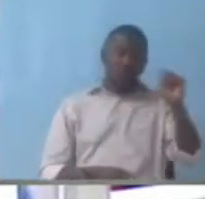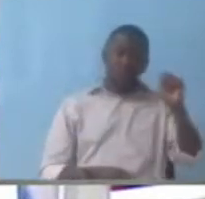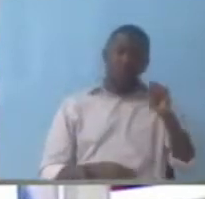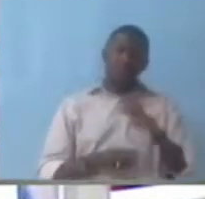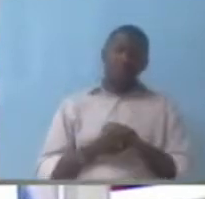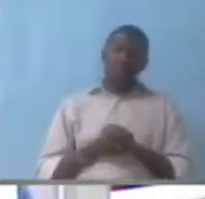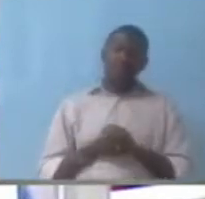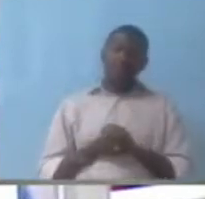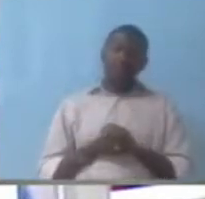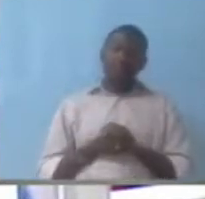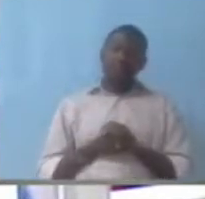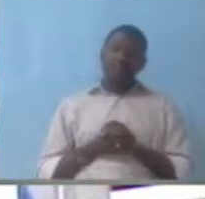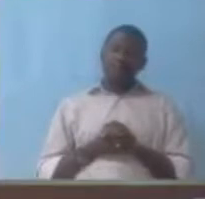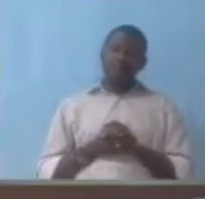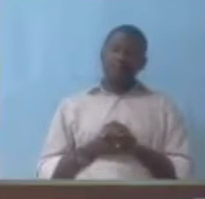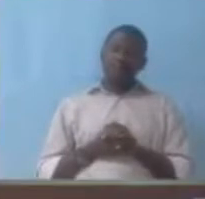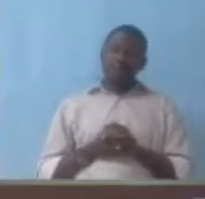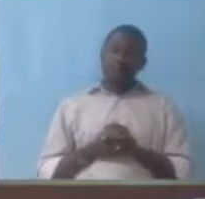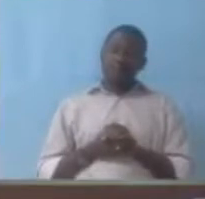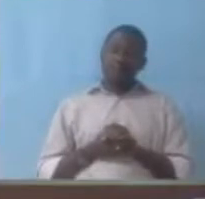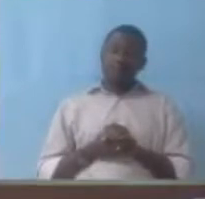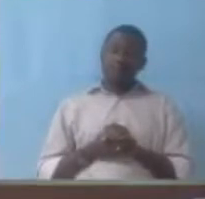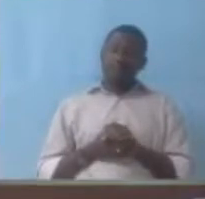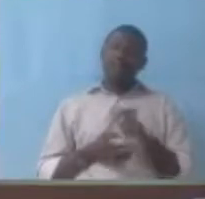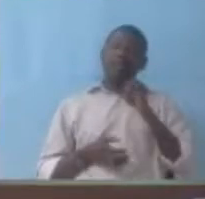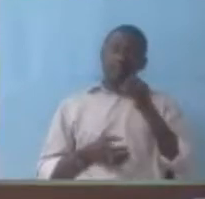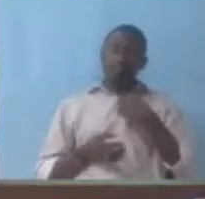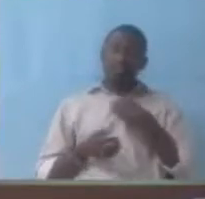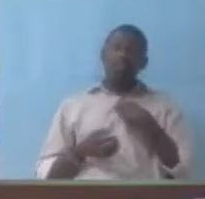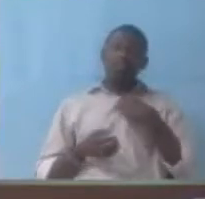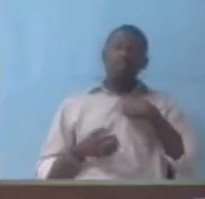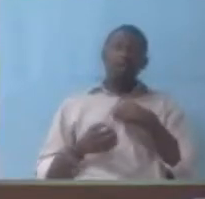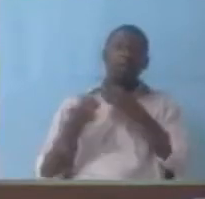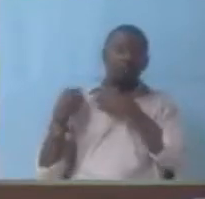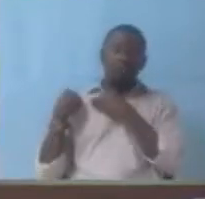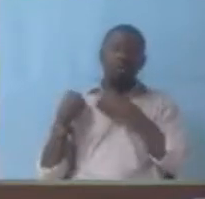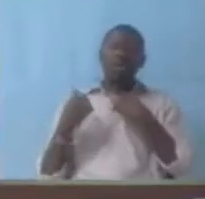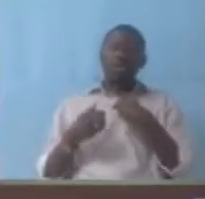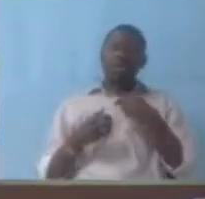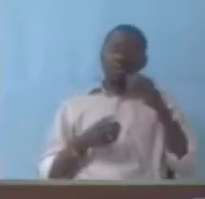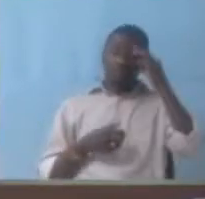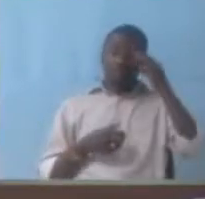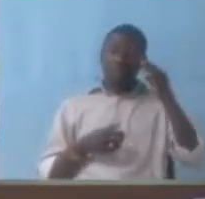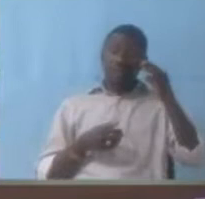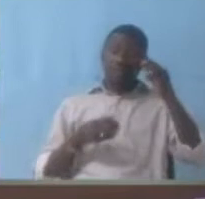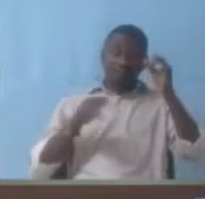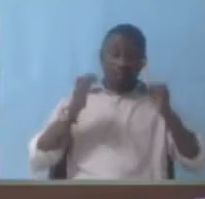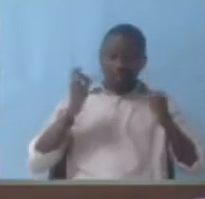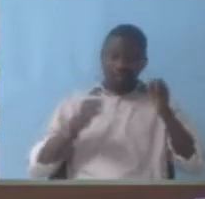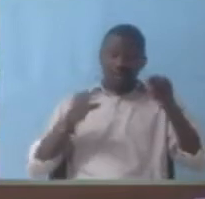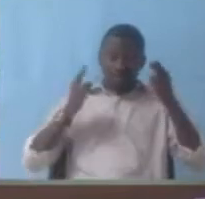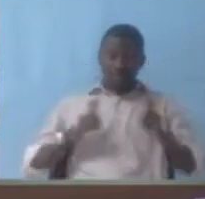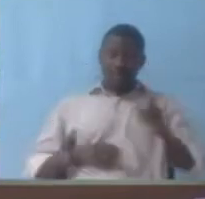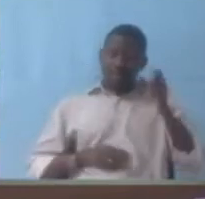It was my role as the acting attorney general to receive their instructions. Ntela lodula lo nyinti ko